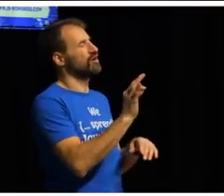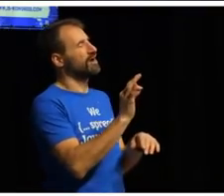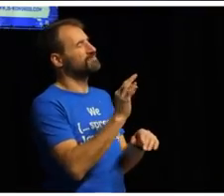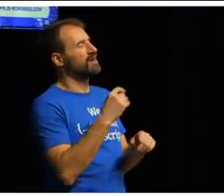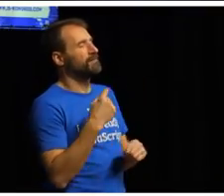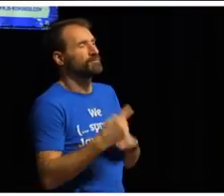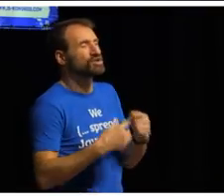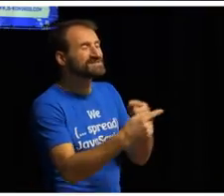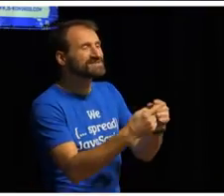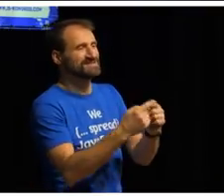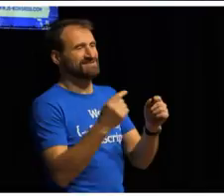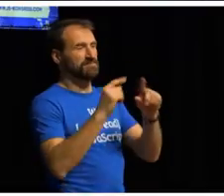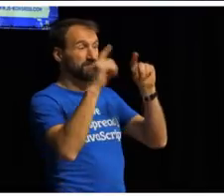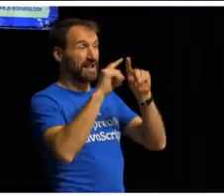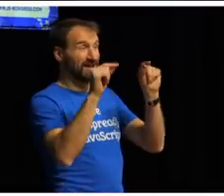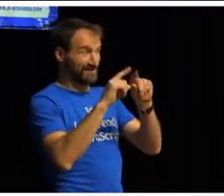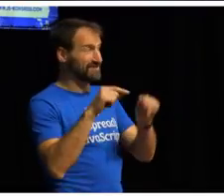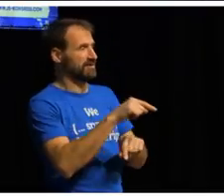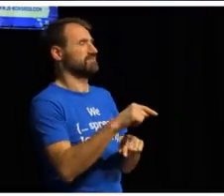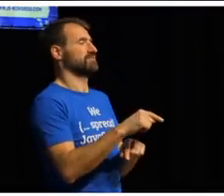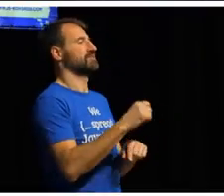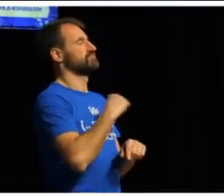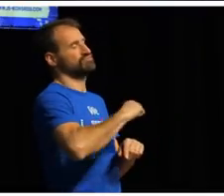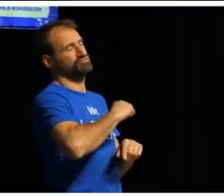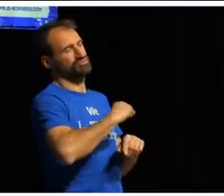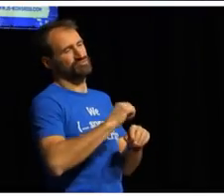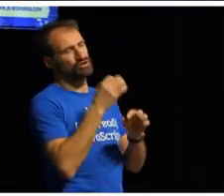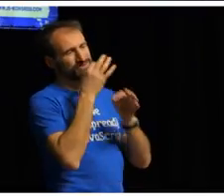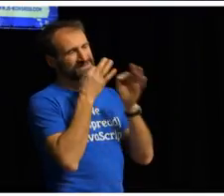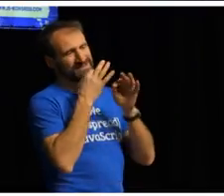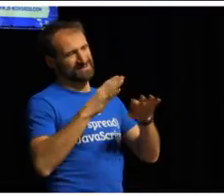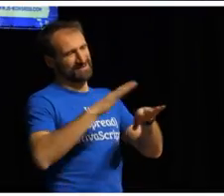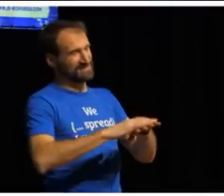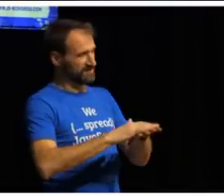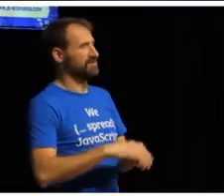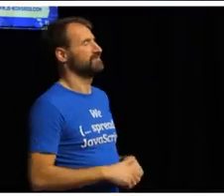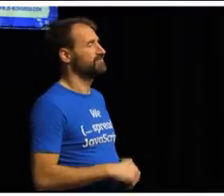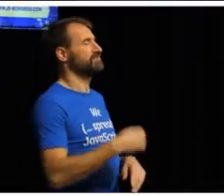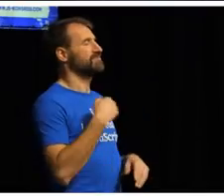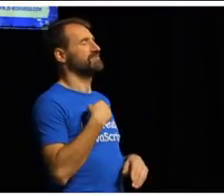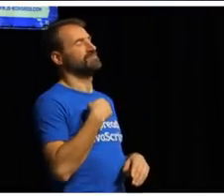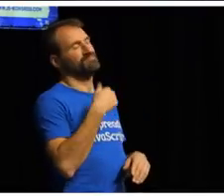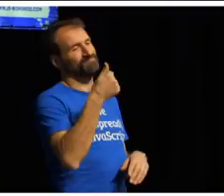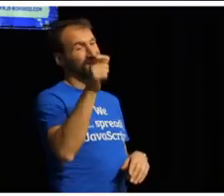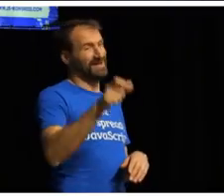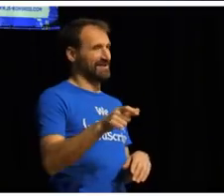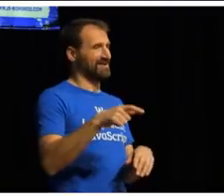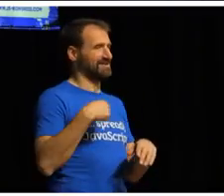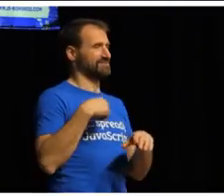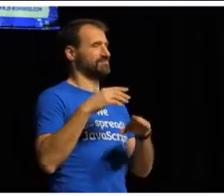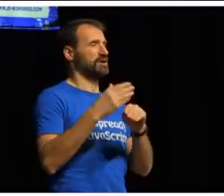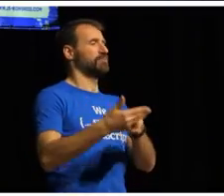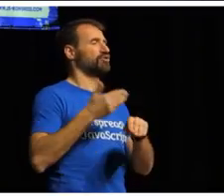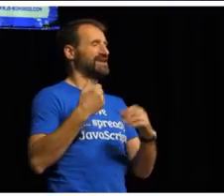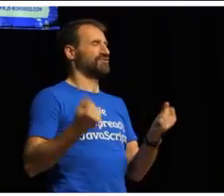are pre-trained networks. And I'm showing one trained by Google. And Google spent probably millions